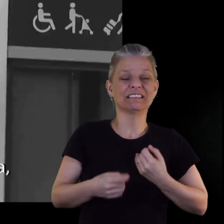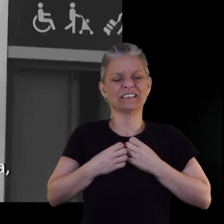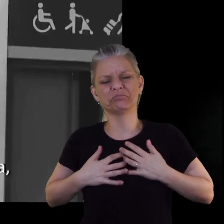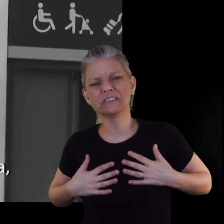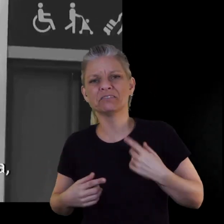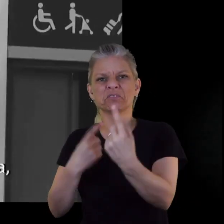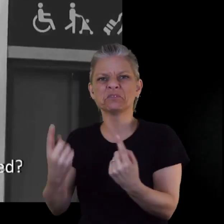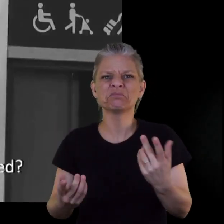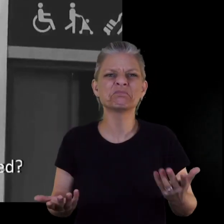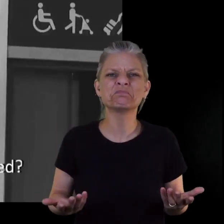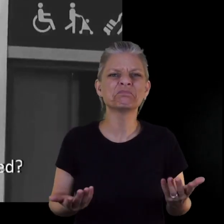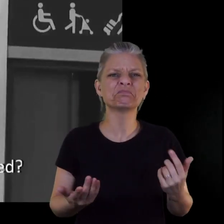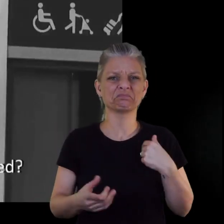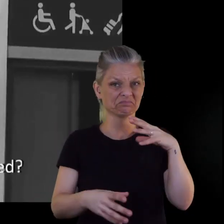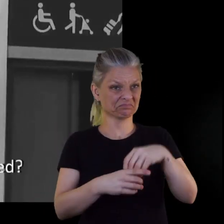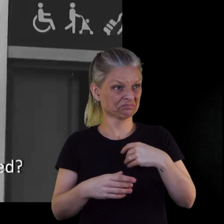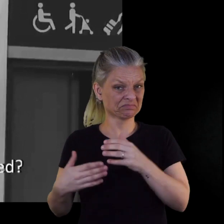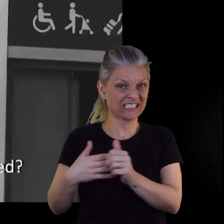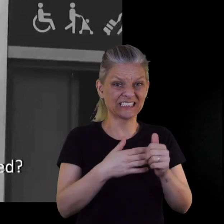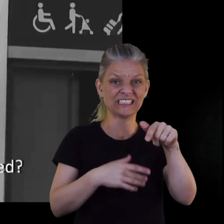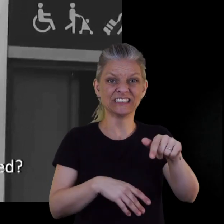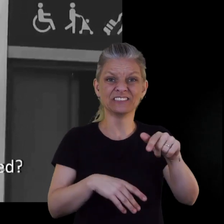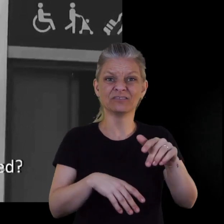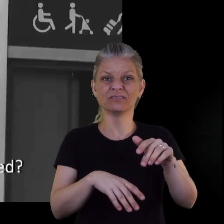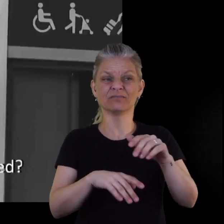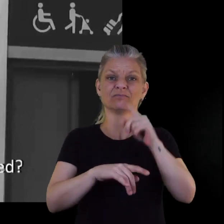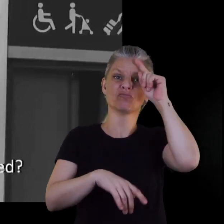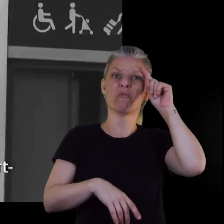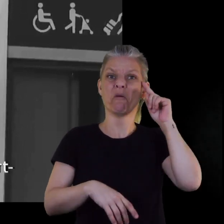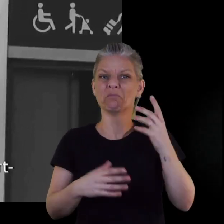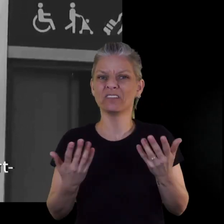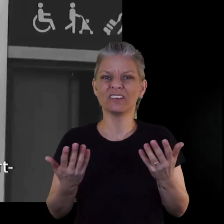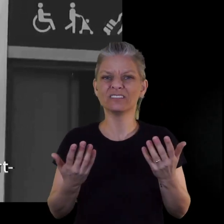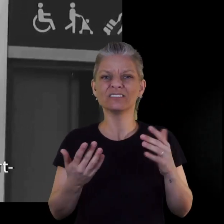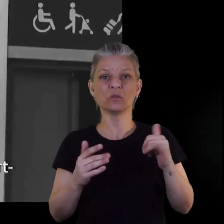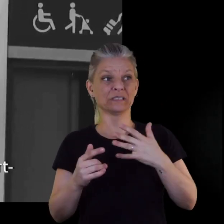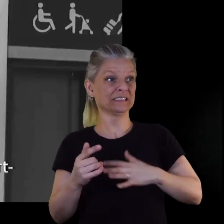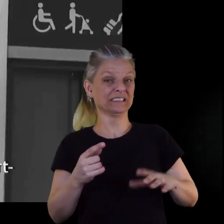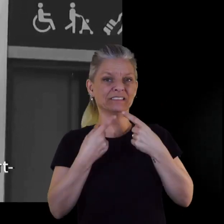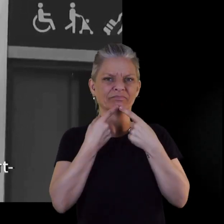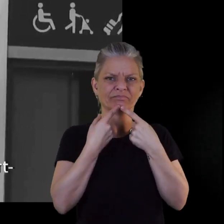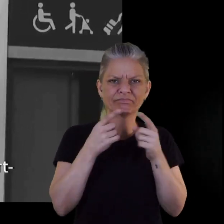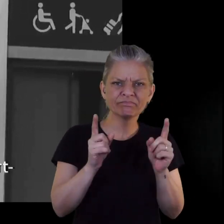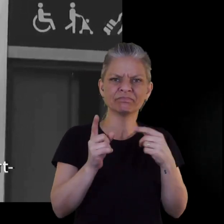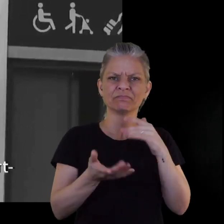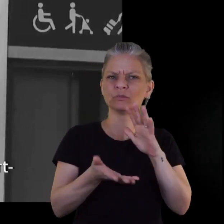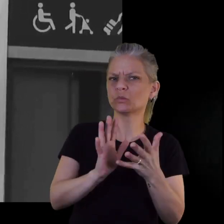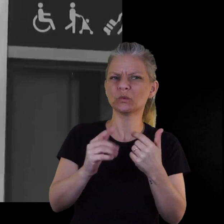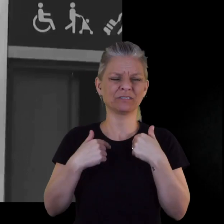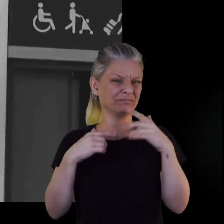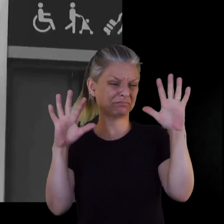for not leading with trauma, or is the need to confess part of being disordered? It's all a blur, it's all me. I weep